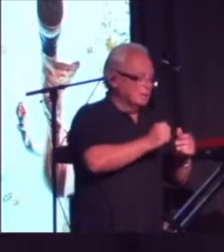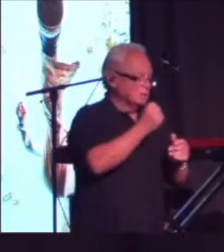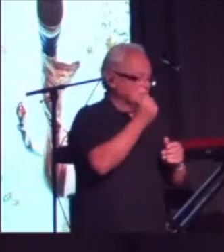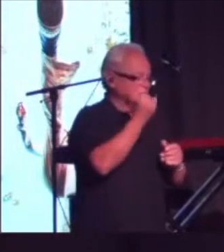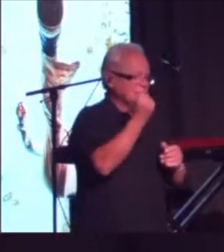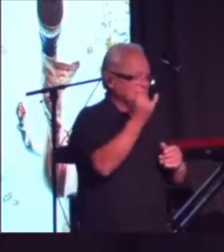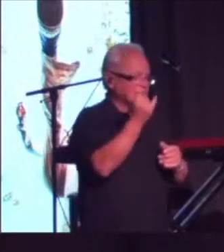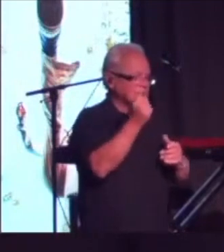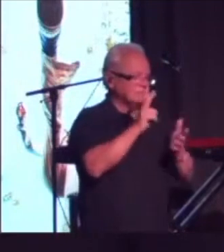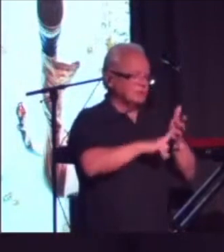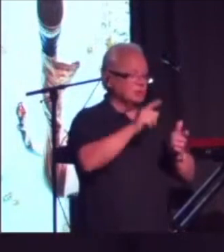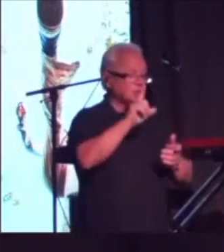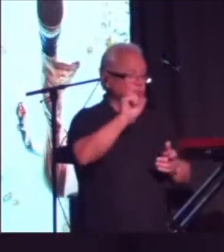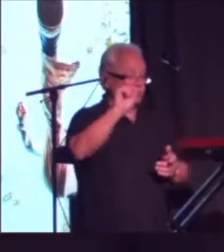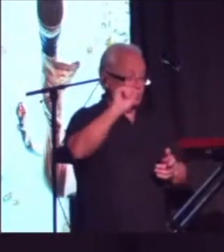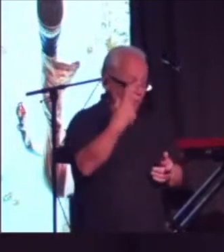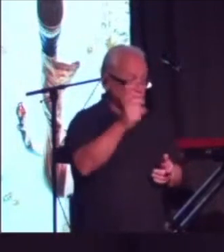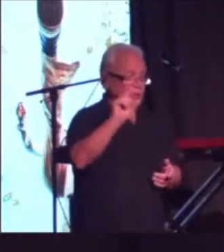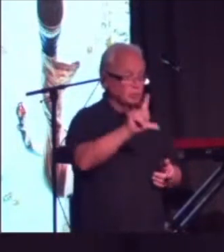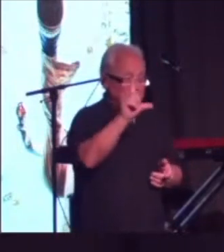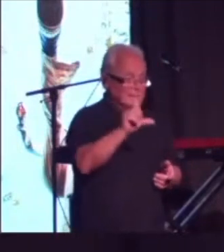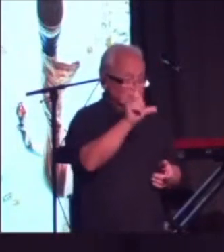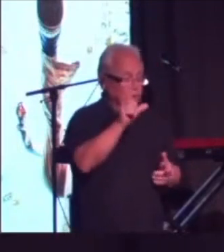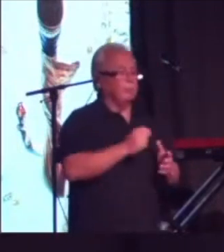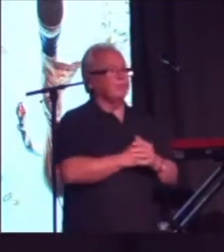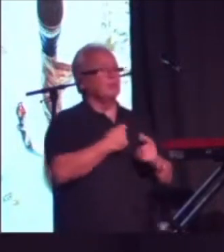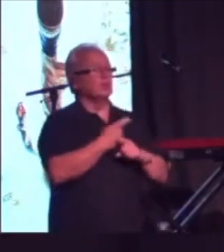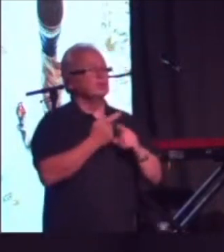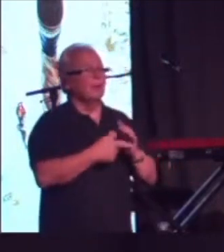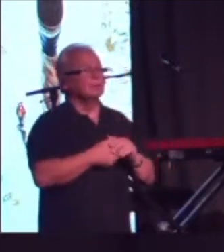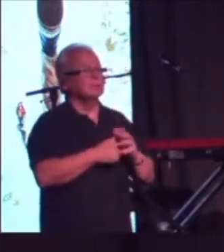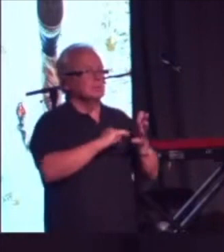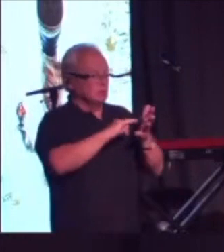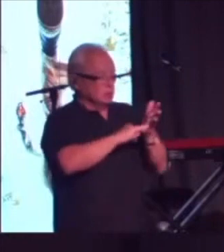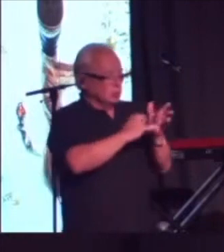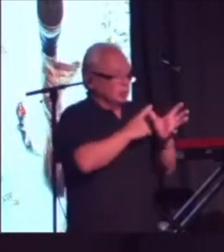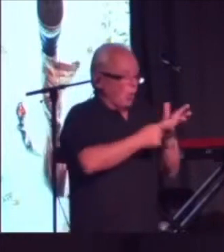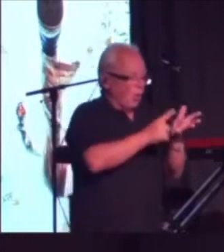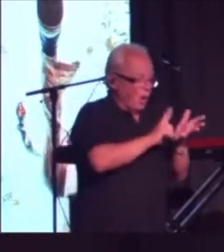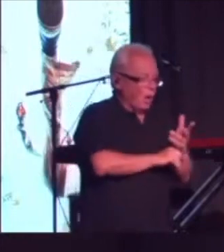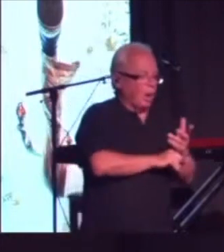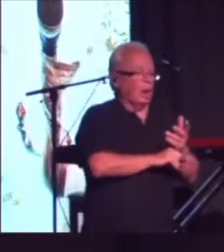22. And David came to Saul and entered his service. And watch this. And Saul loved him greatly.